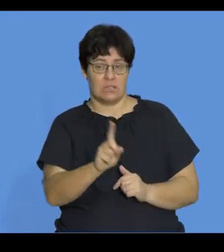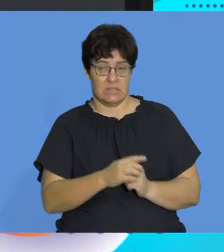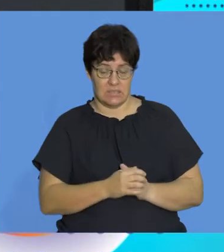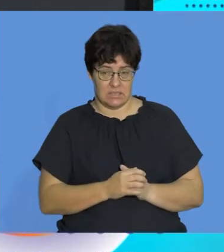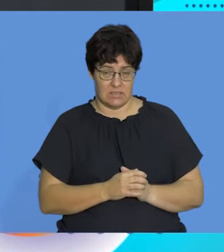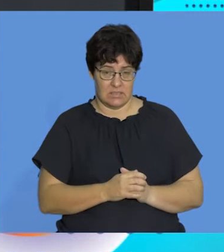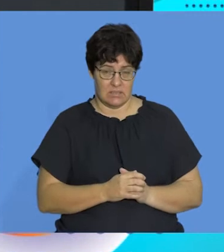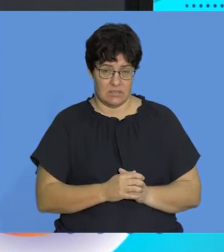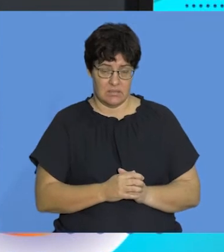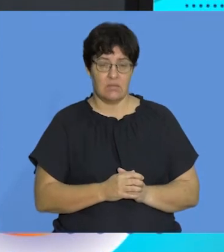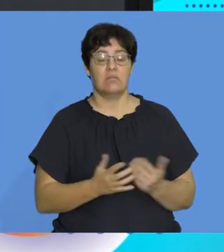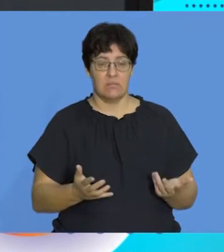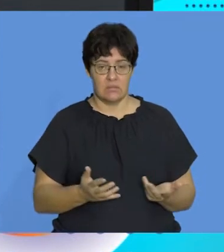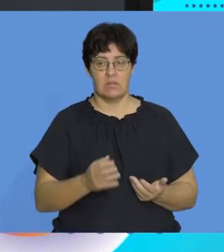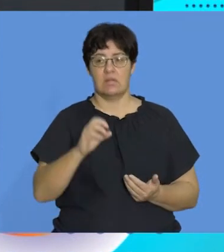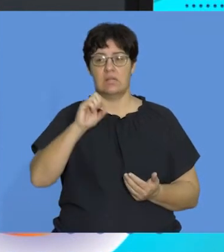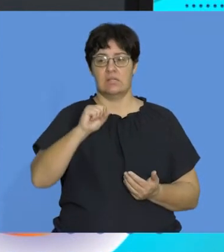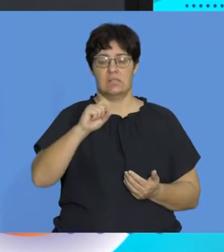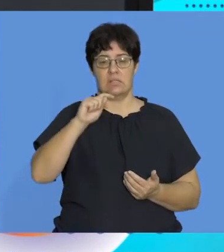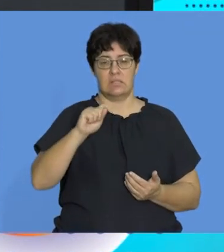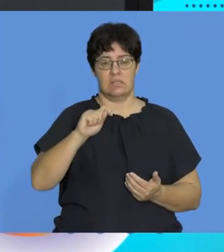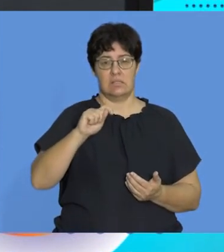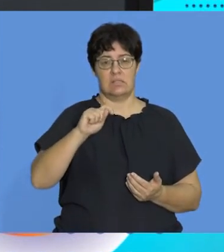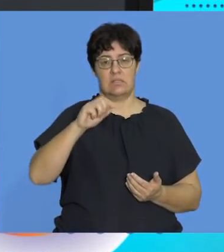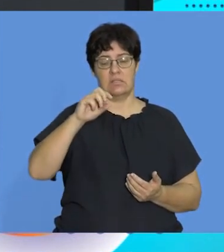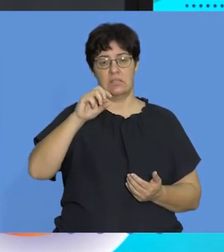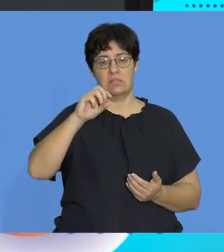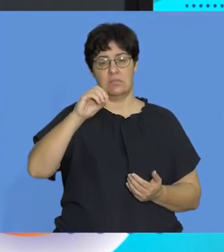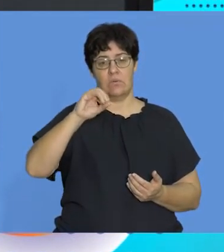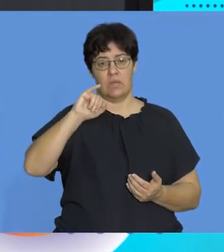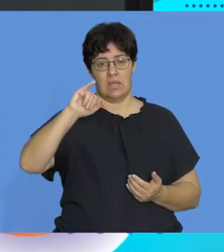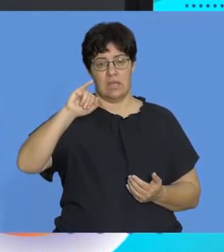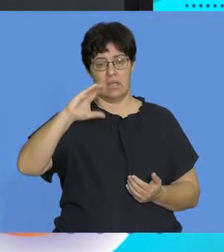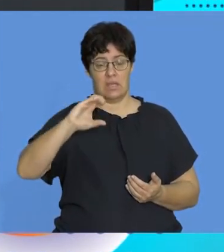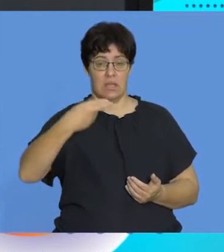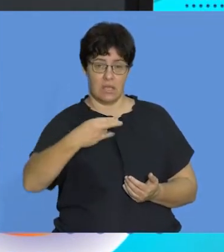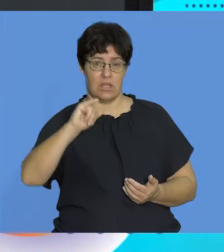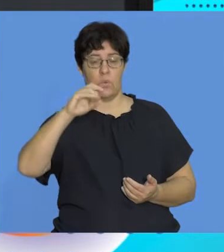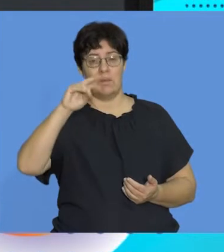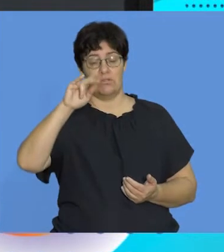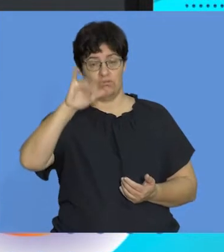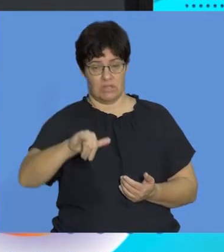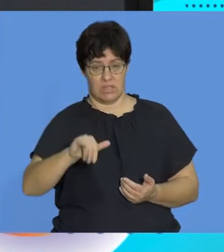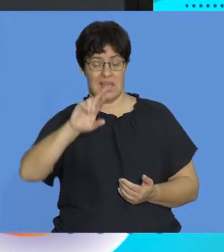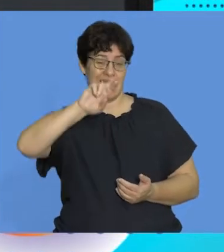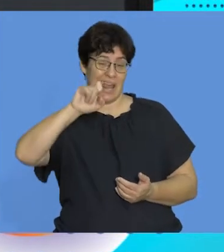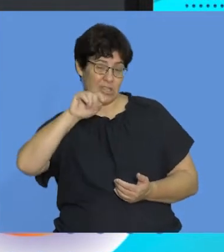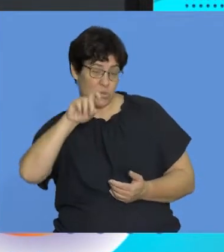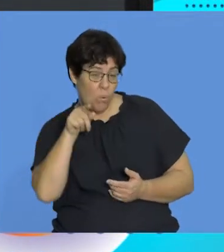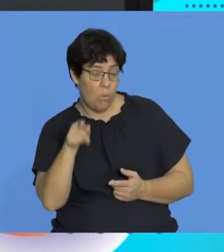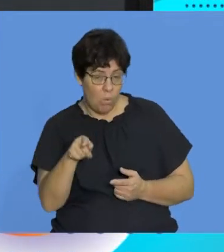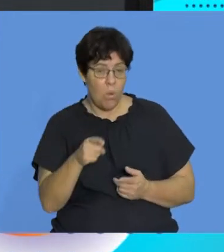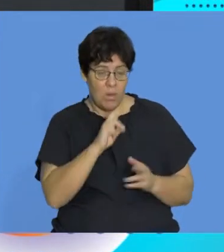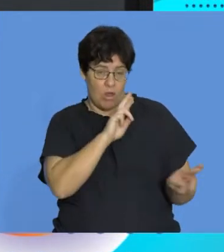that this is the stoichiometric ratio in which these substances actually react with each other, right? So pay